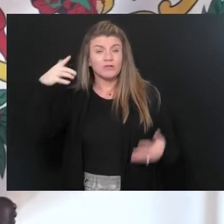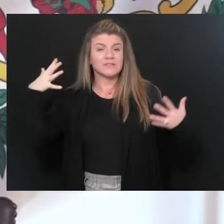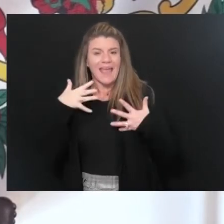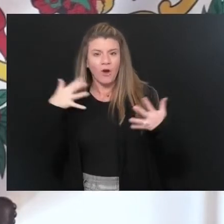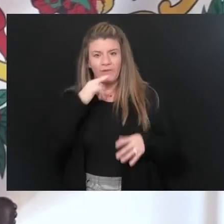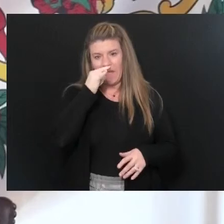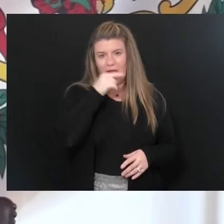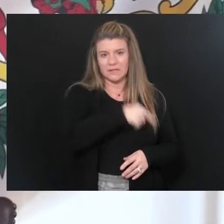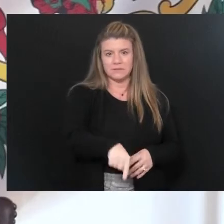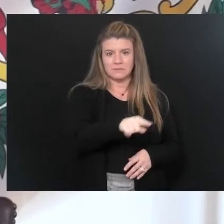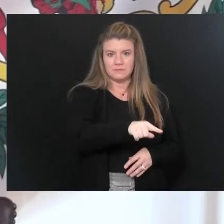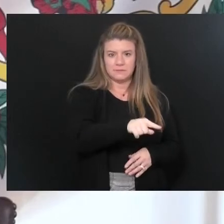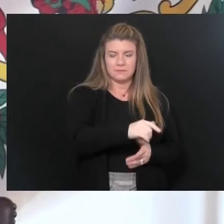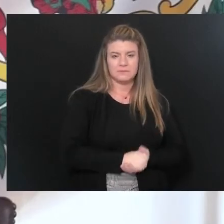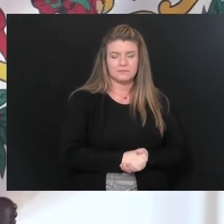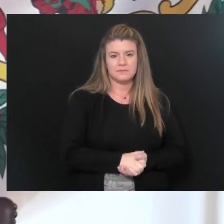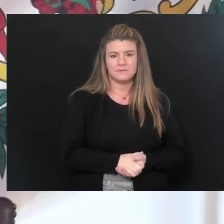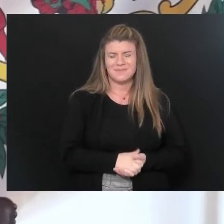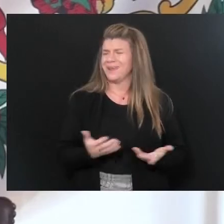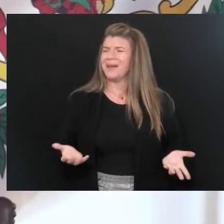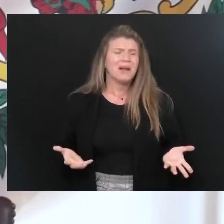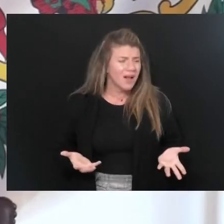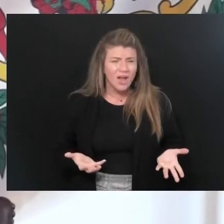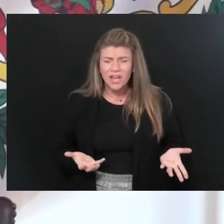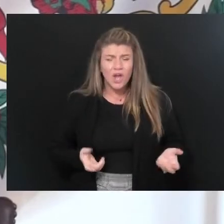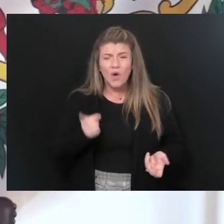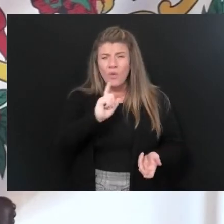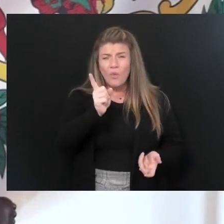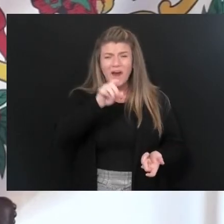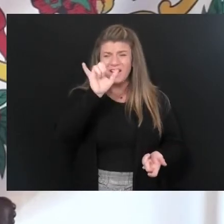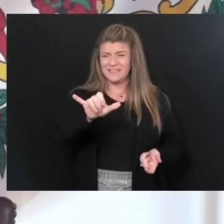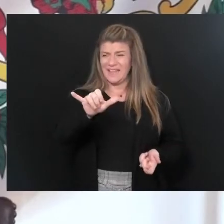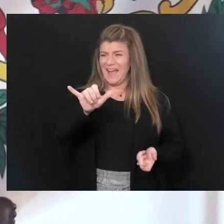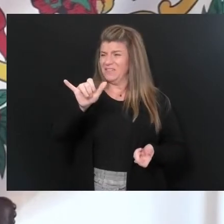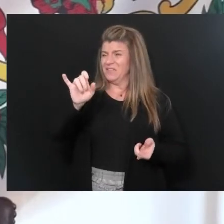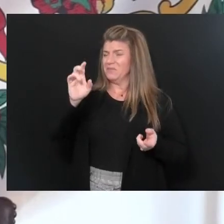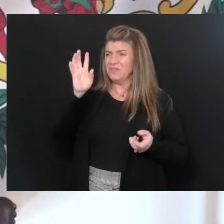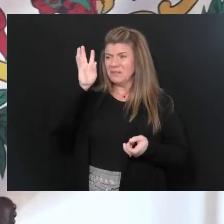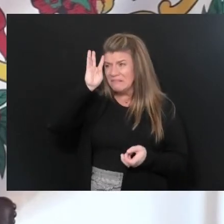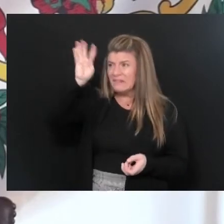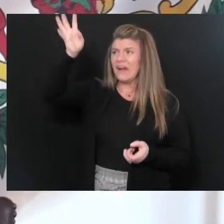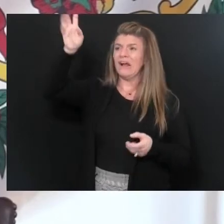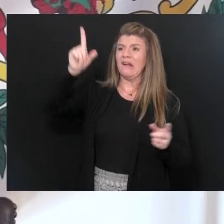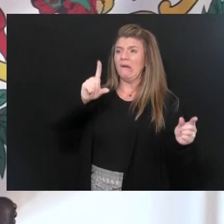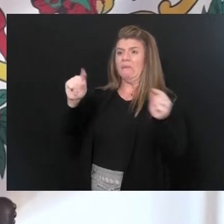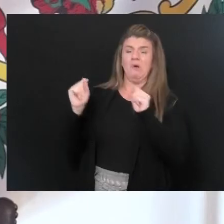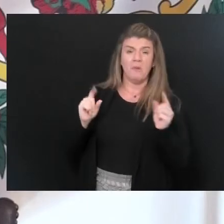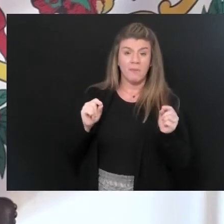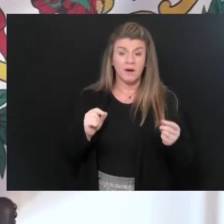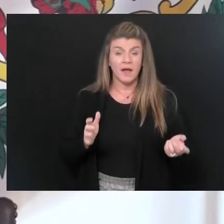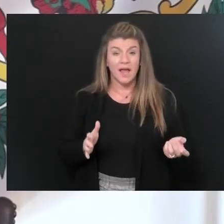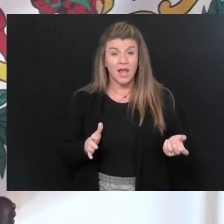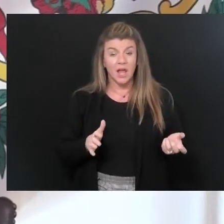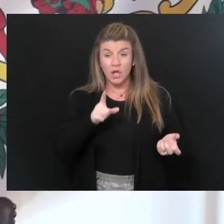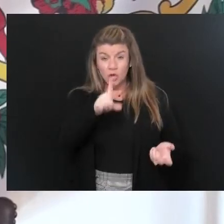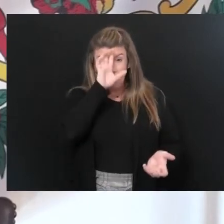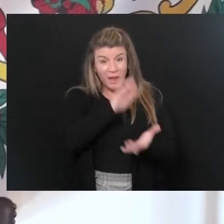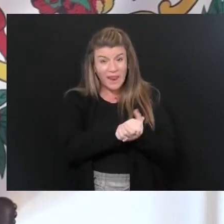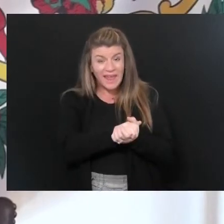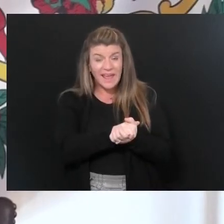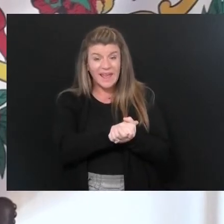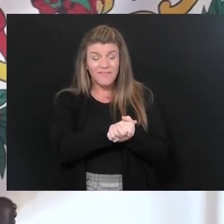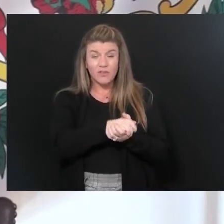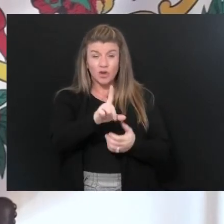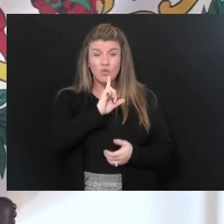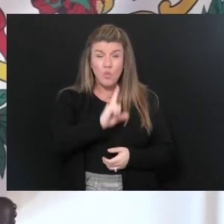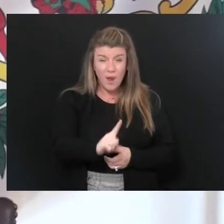death. I mean, where in the world does this nonsense come from? I mean, do you not believe in your